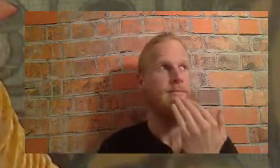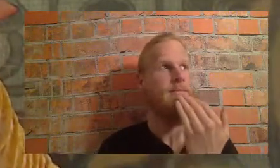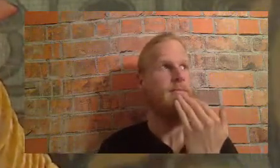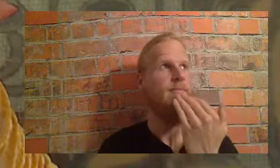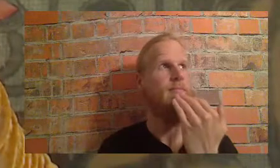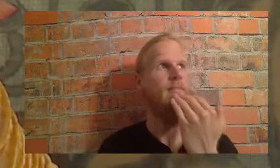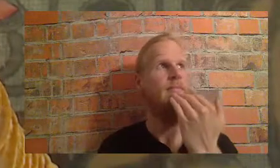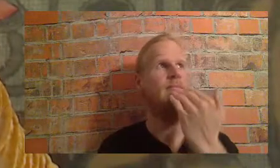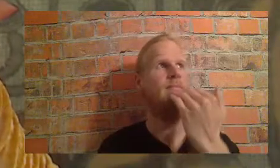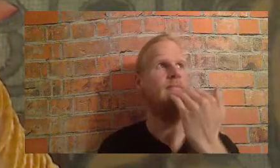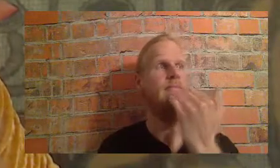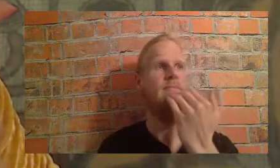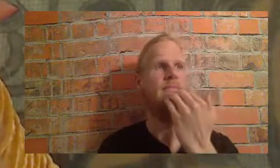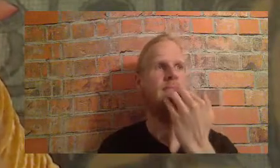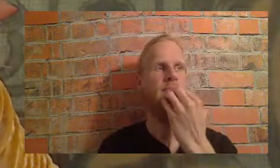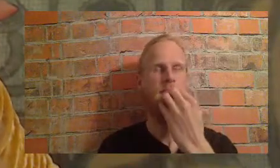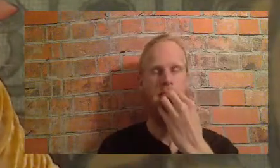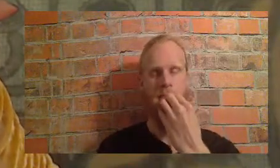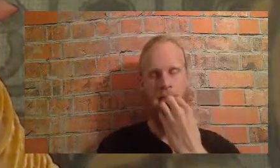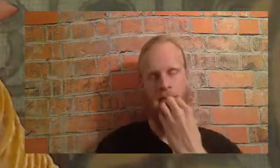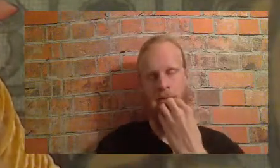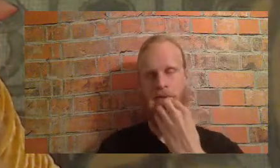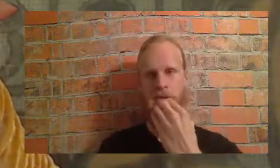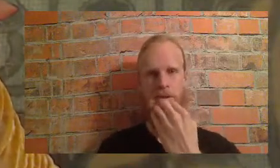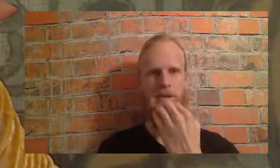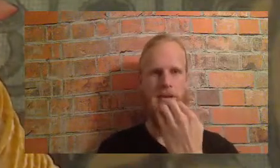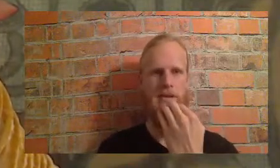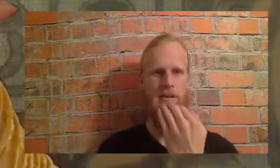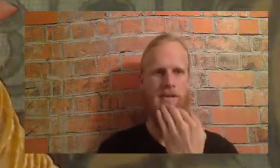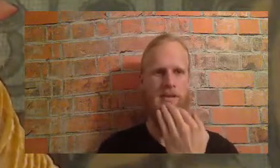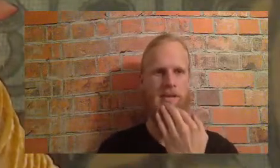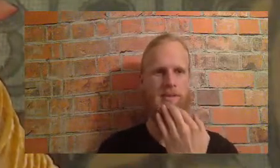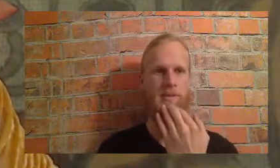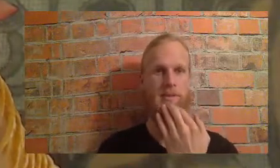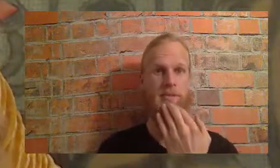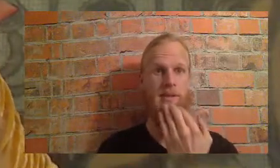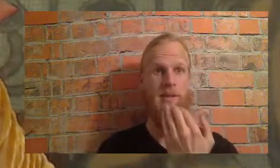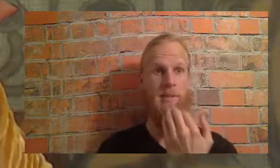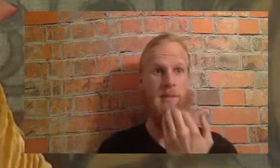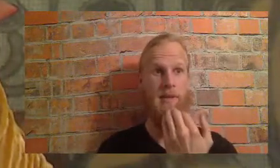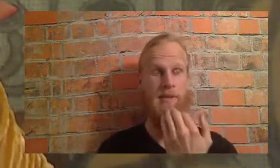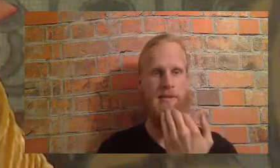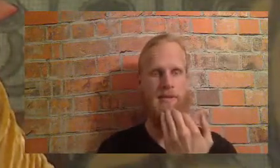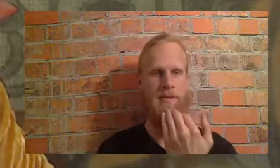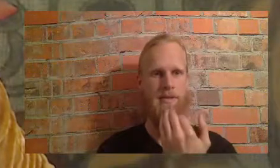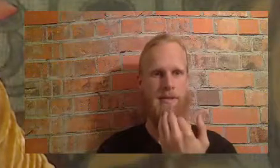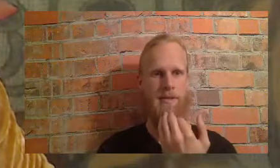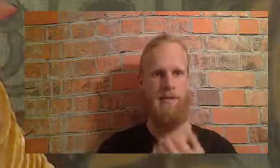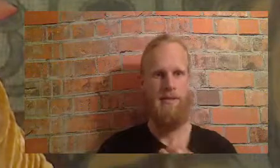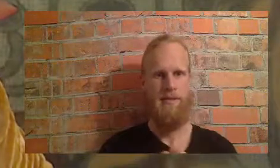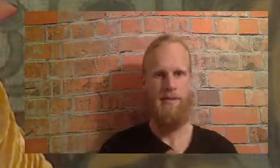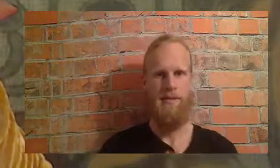Holding on to this blame is not helping me heal. Tapping the chest.